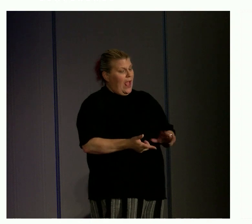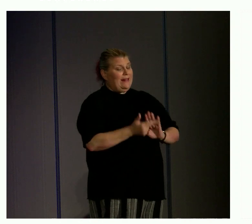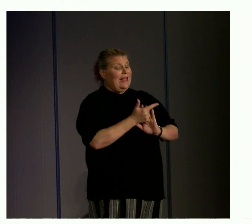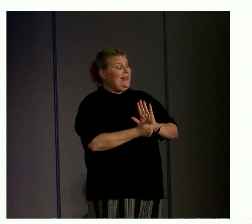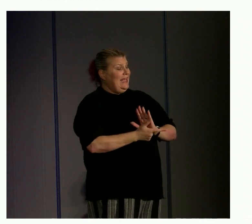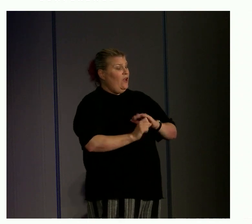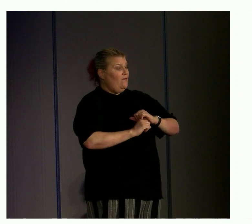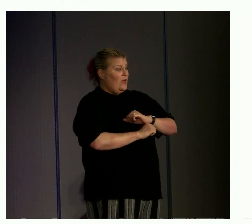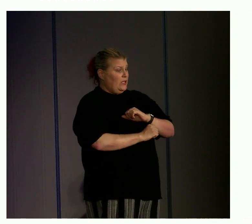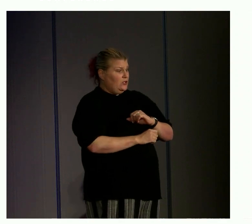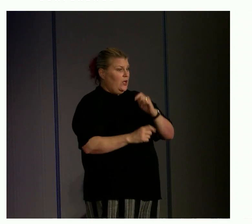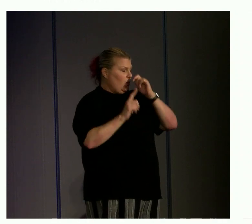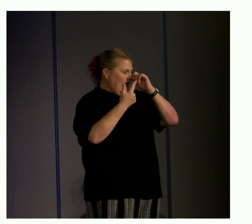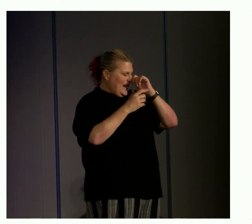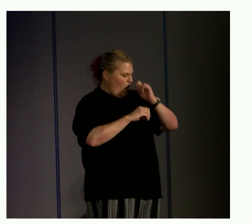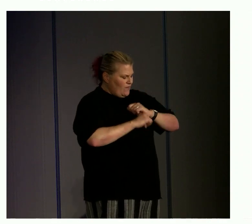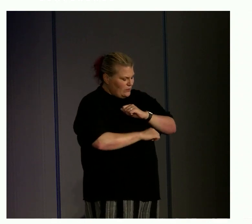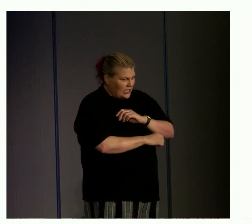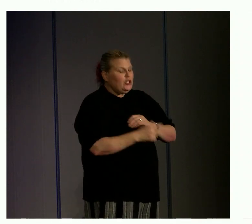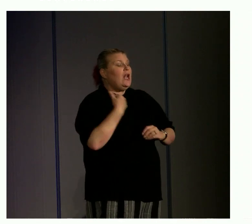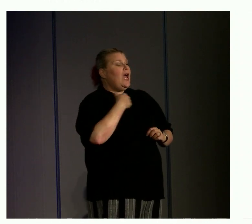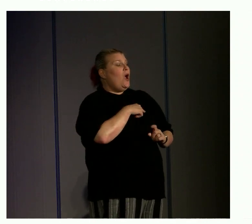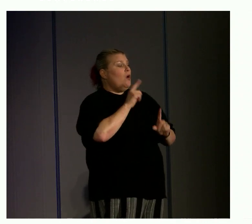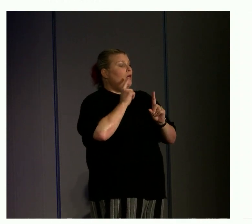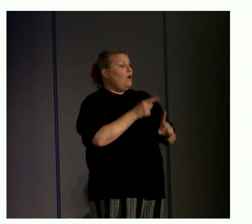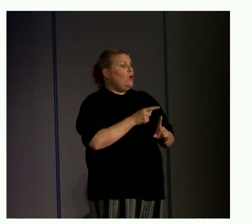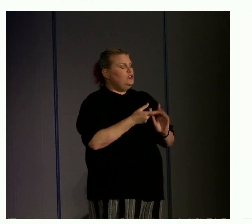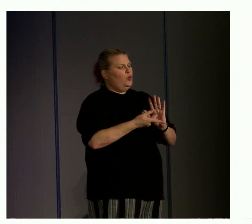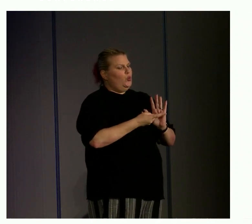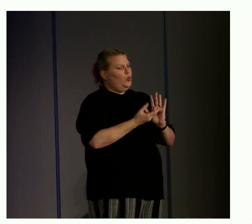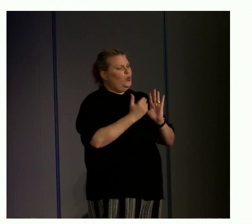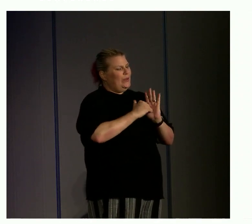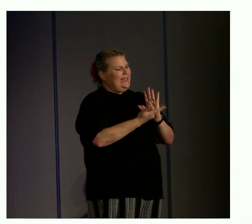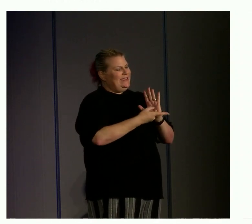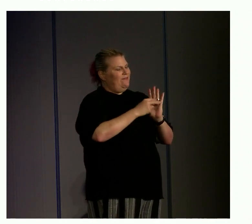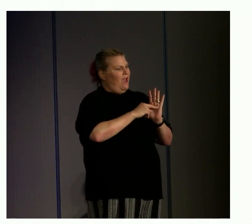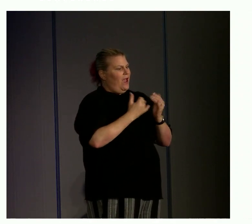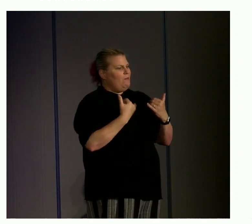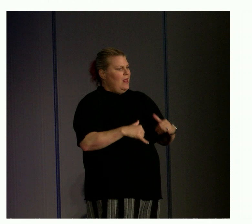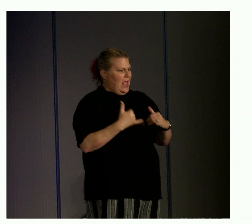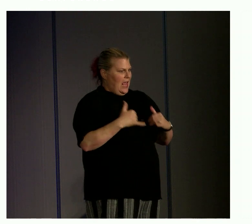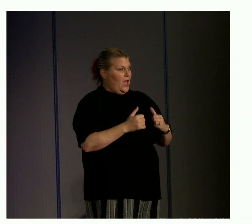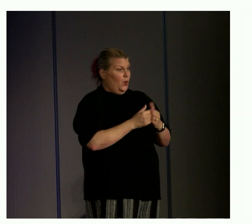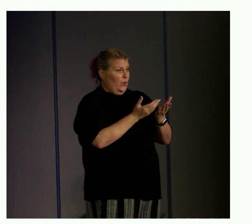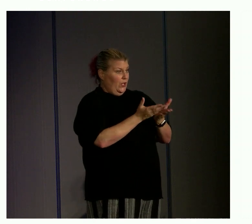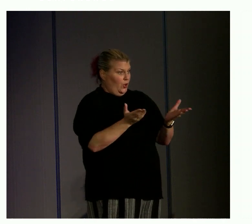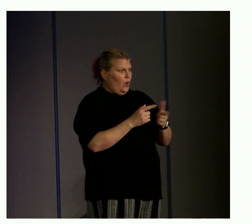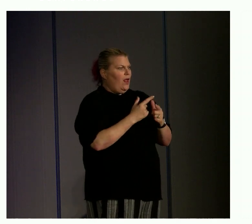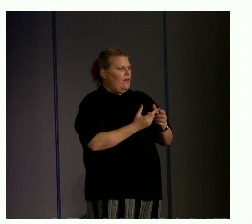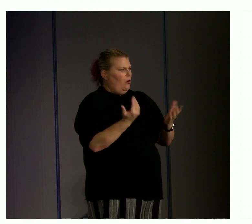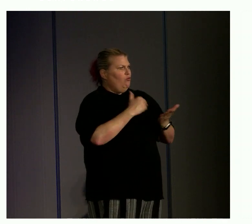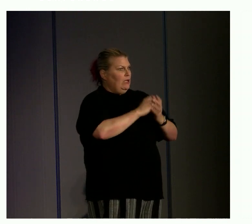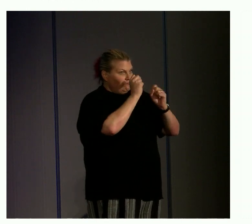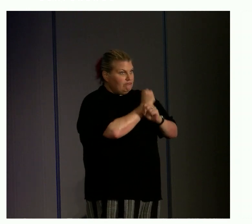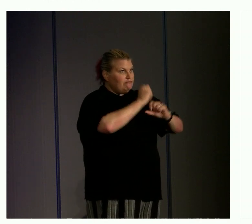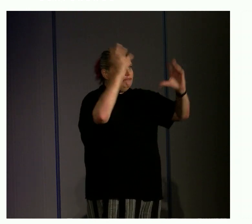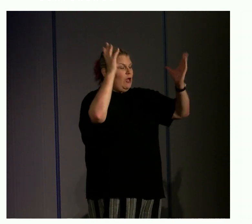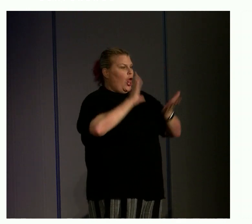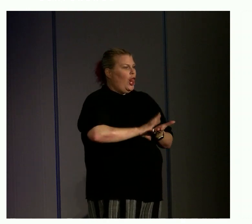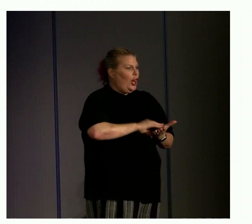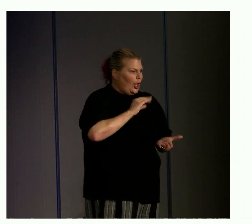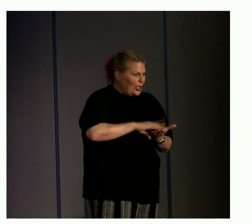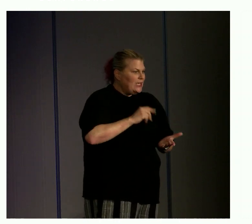Foundation, our aim is really to redefine play together with you and reimagining learning, so